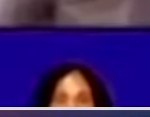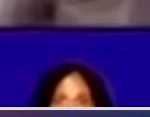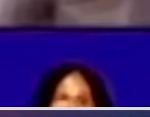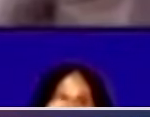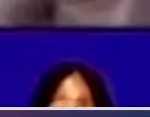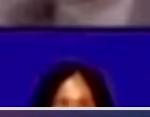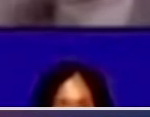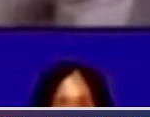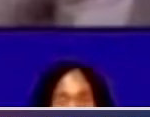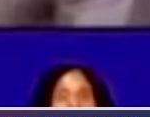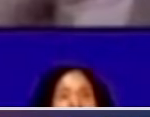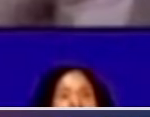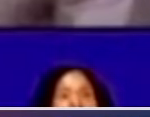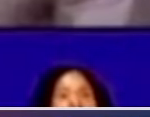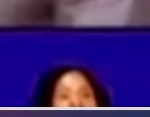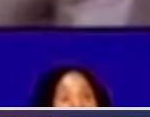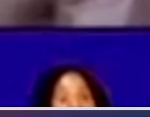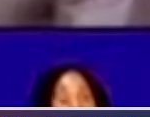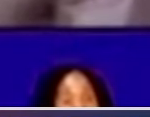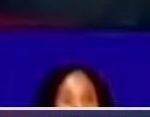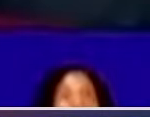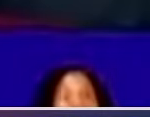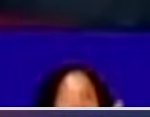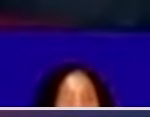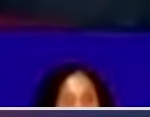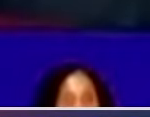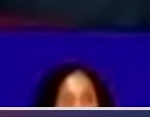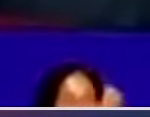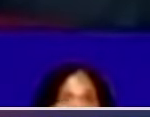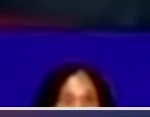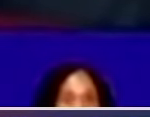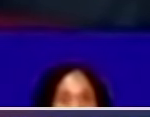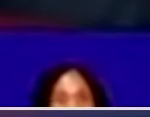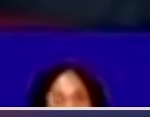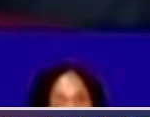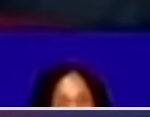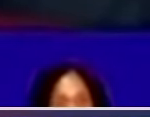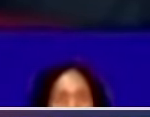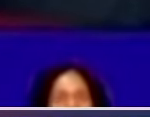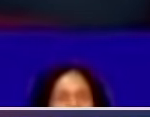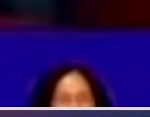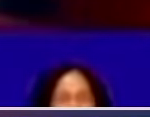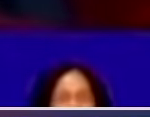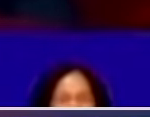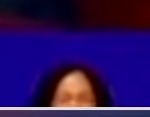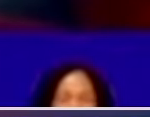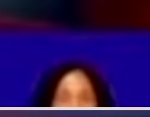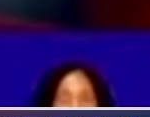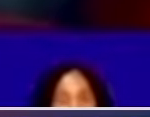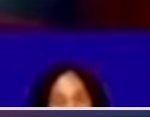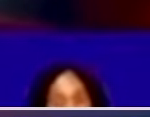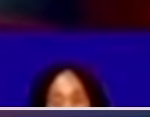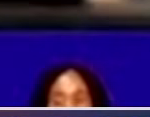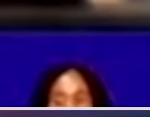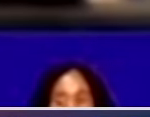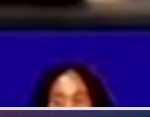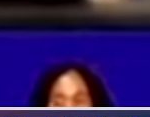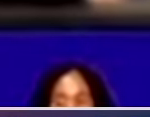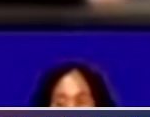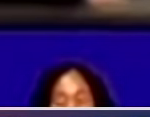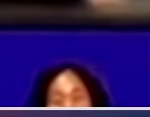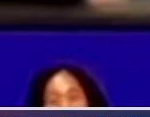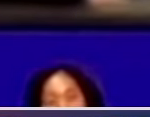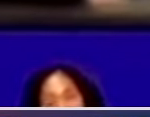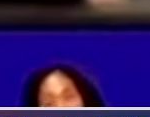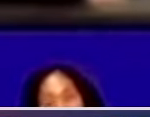let us help you drive through the economic reforms that are so desperately needed and which you spoke about on your SONA